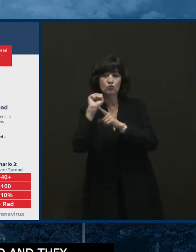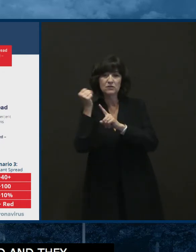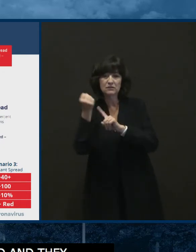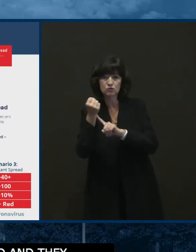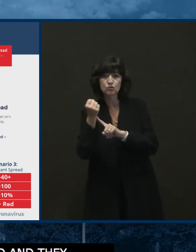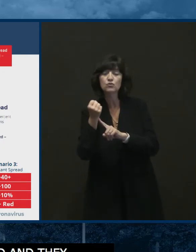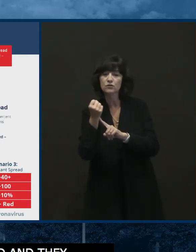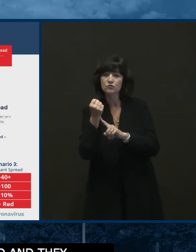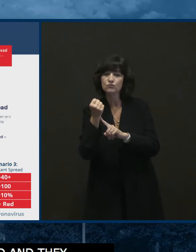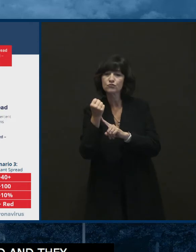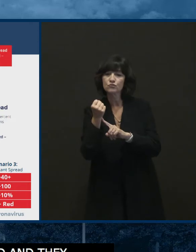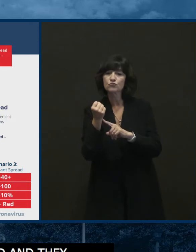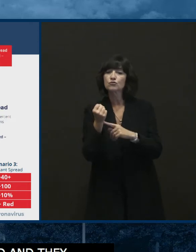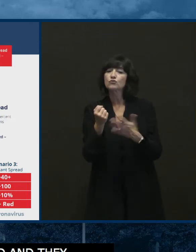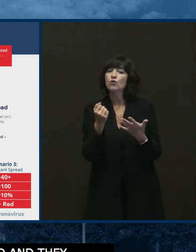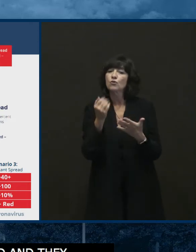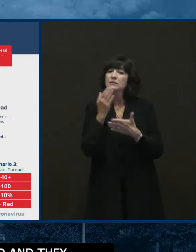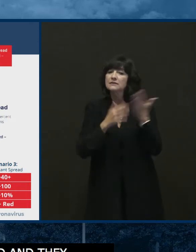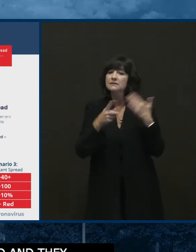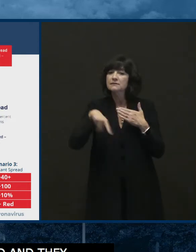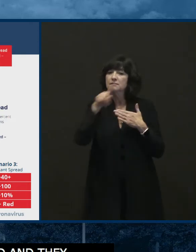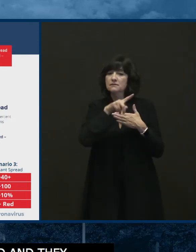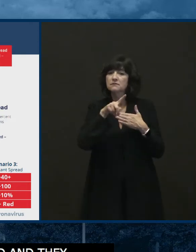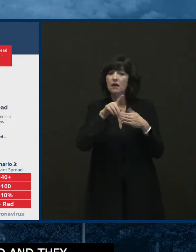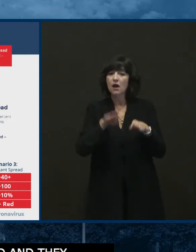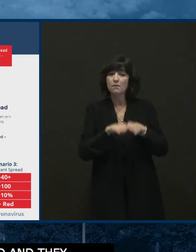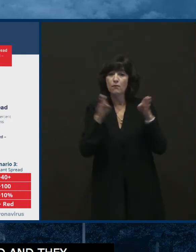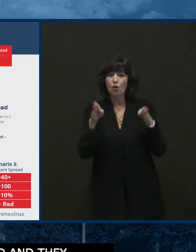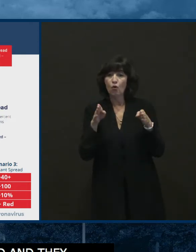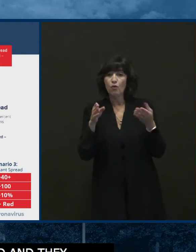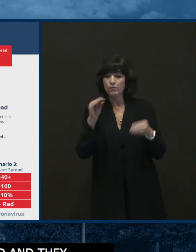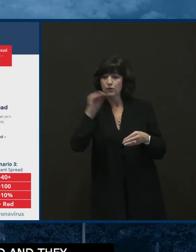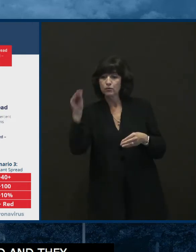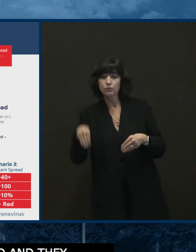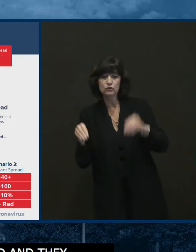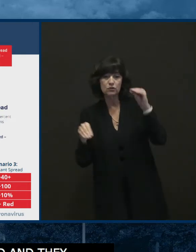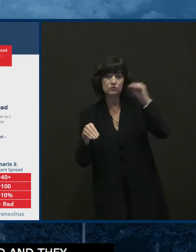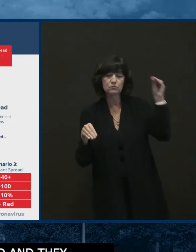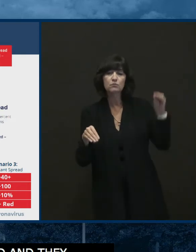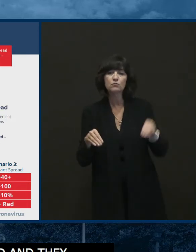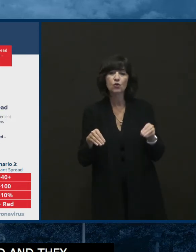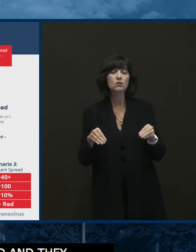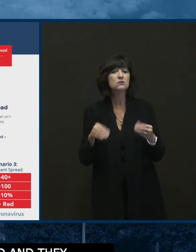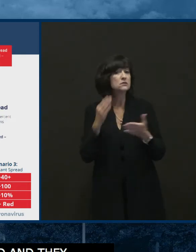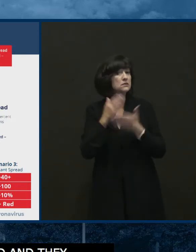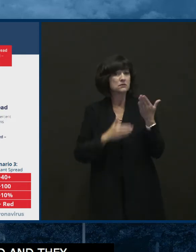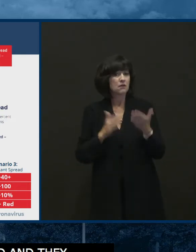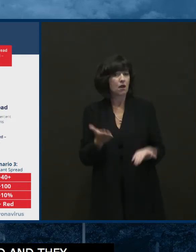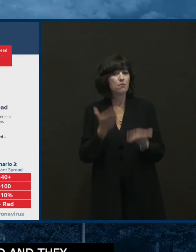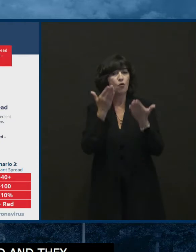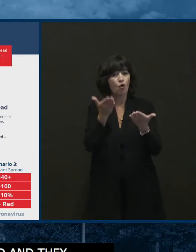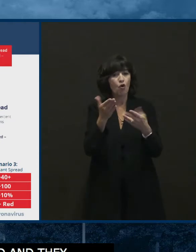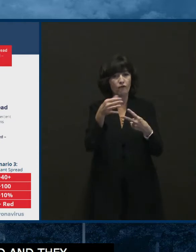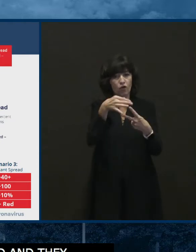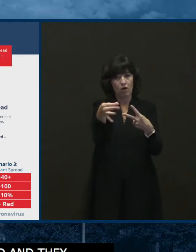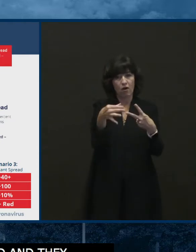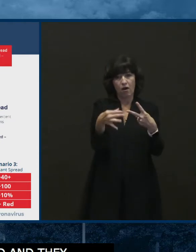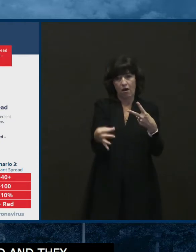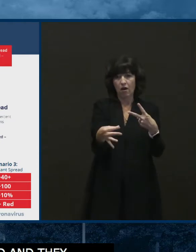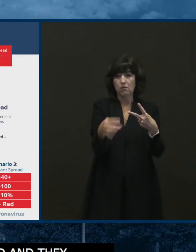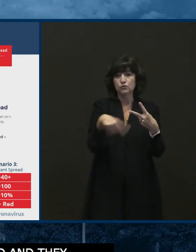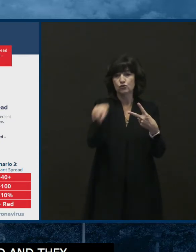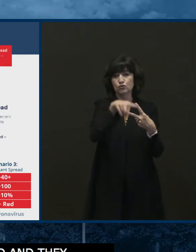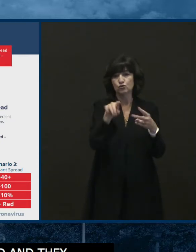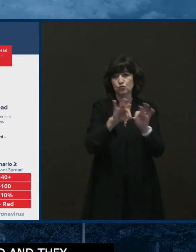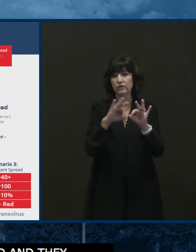districts actually providing some in-person choices to students, and there still would be the remote option for our